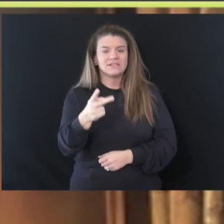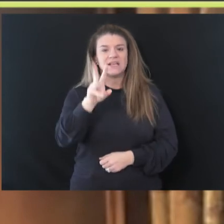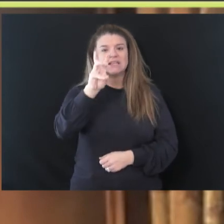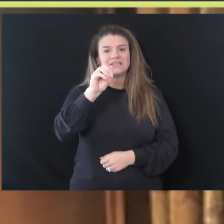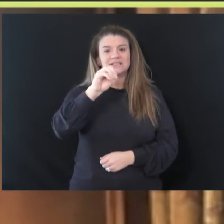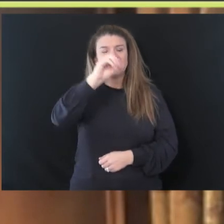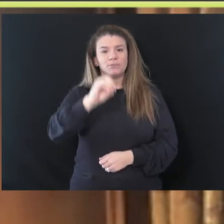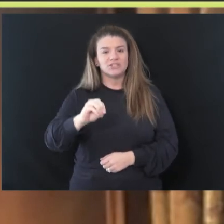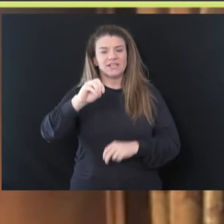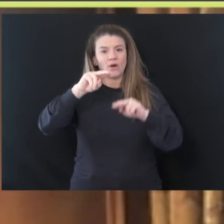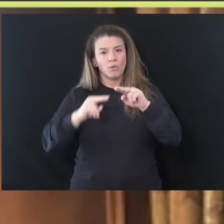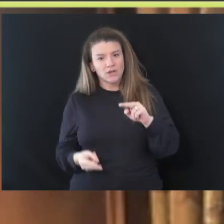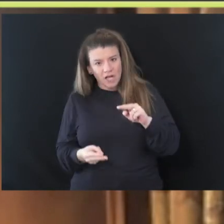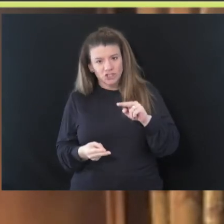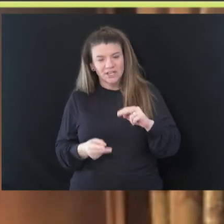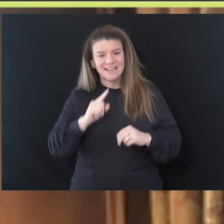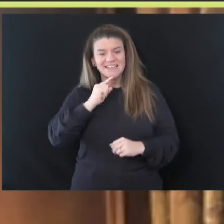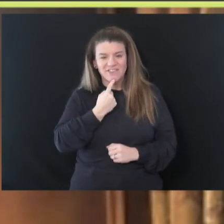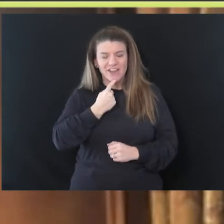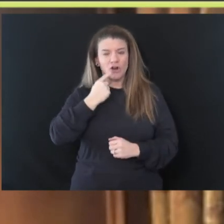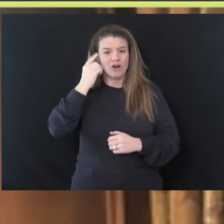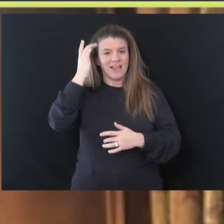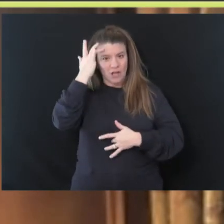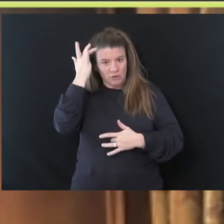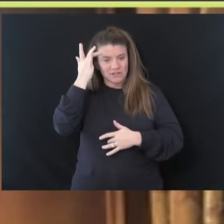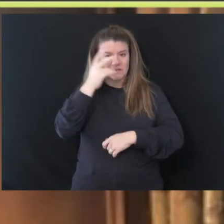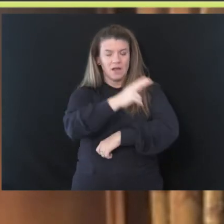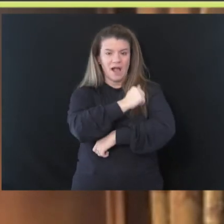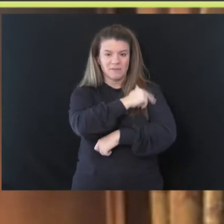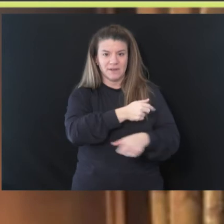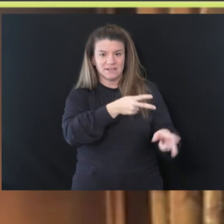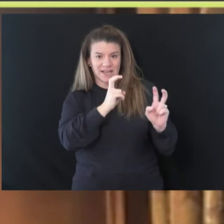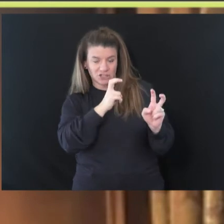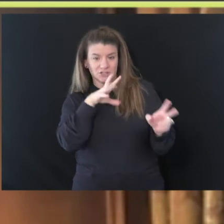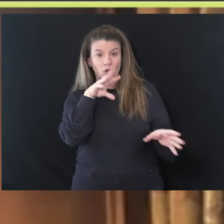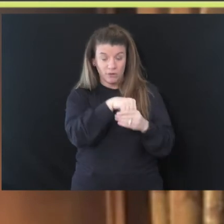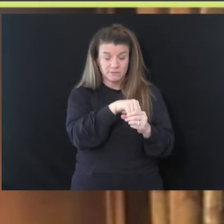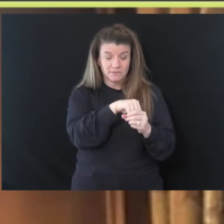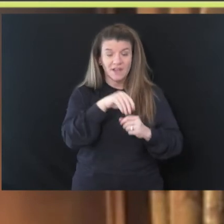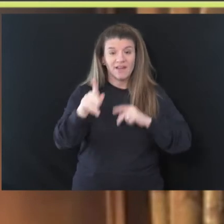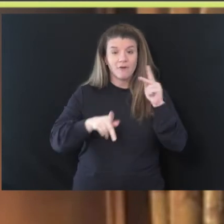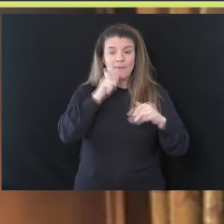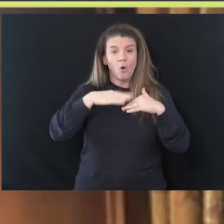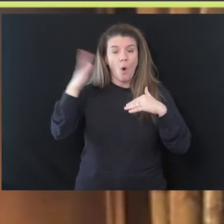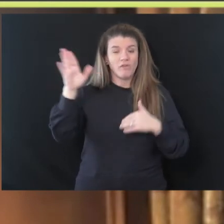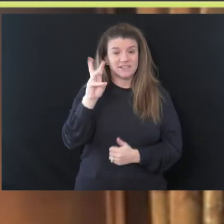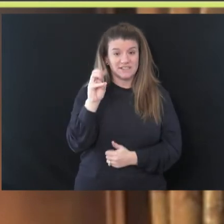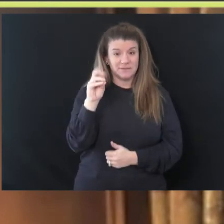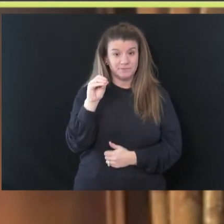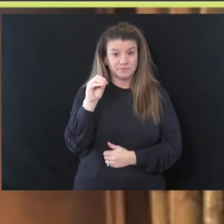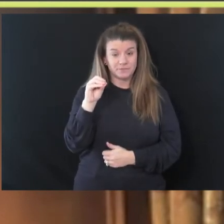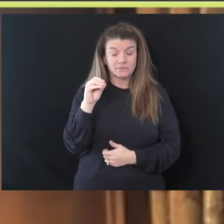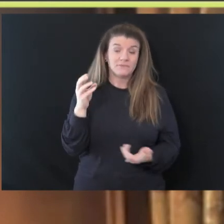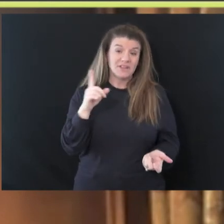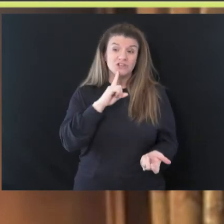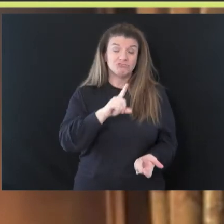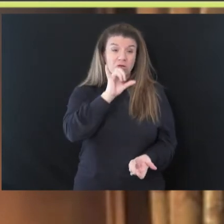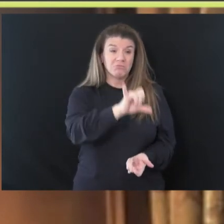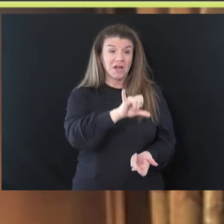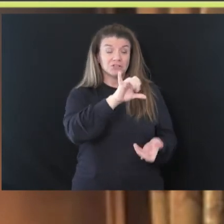60% reduction in severe illness, hospitalizations included, for people over 60 years old. So this story